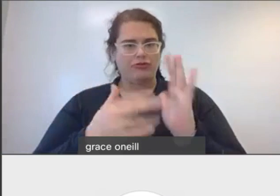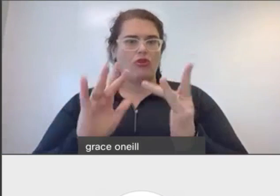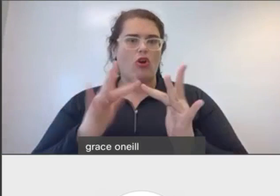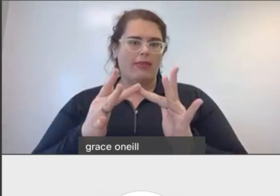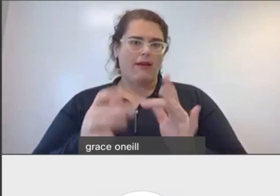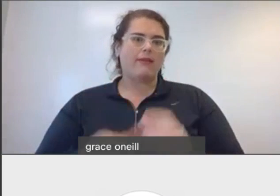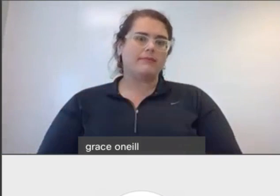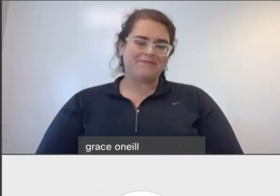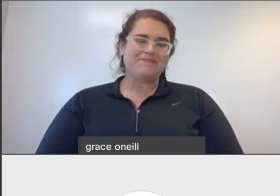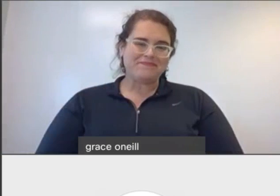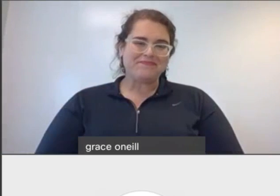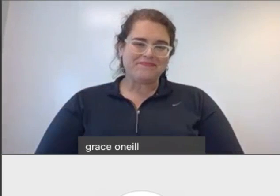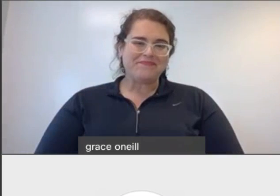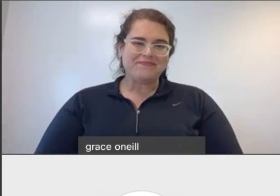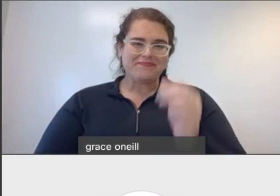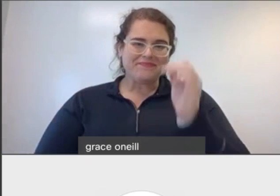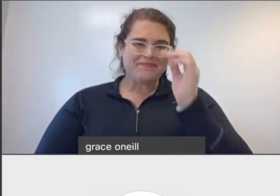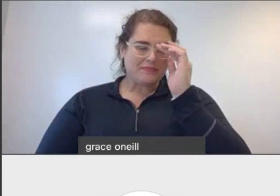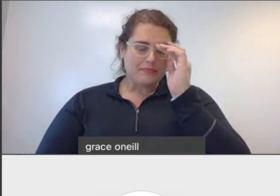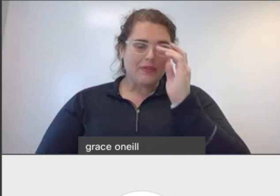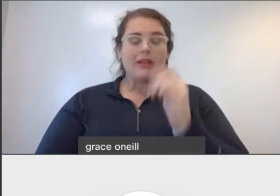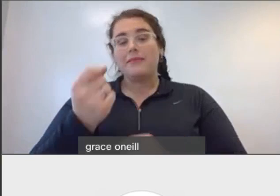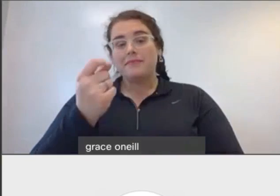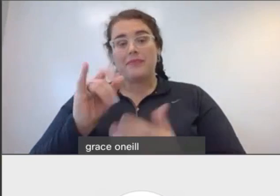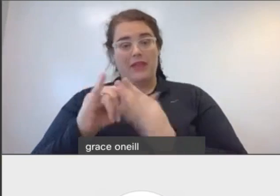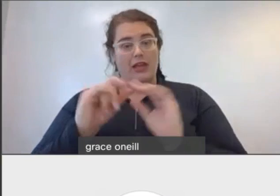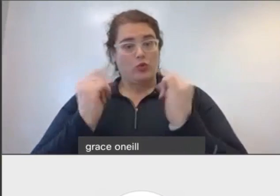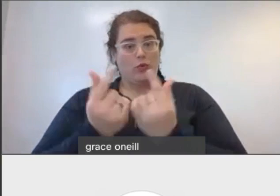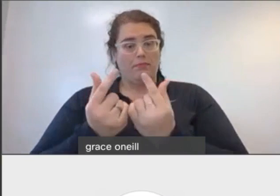I will say it is a small group because